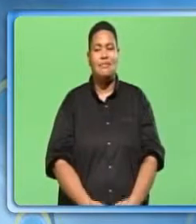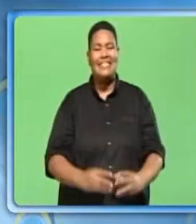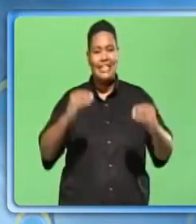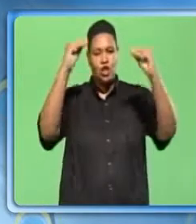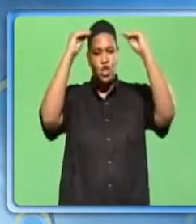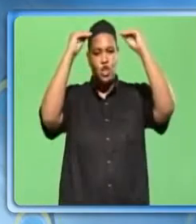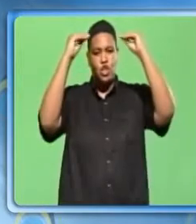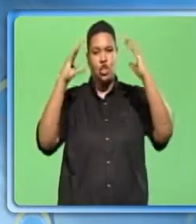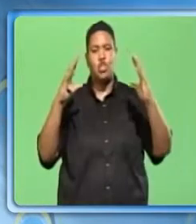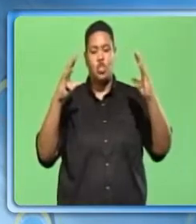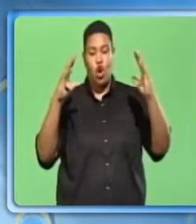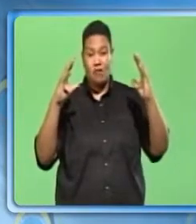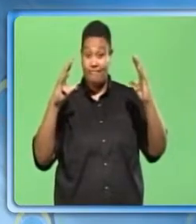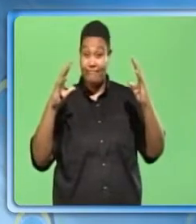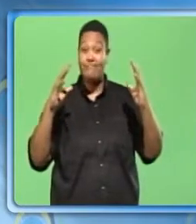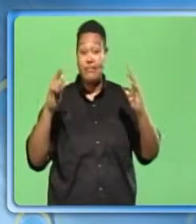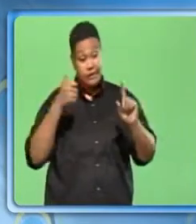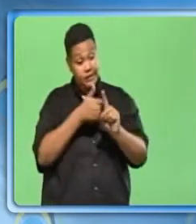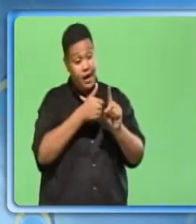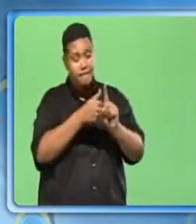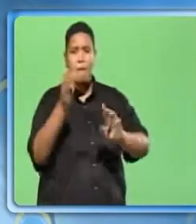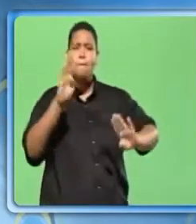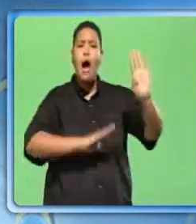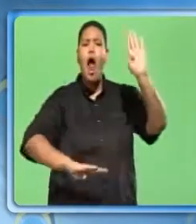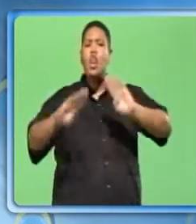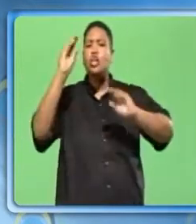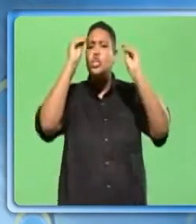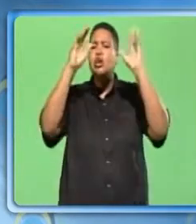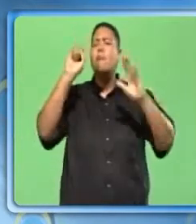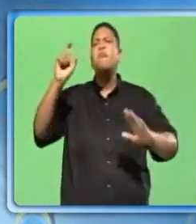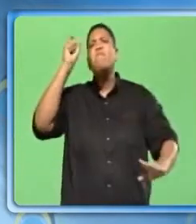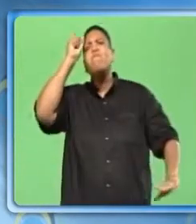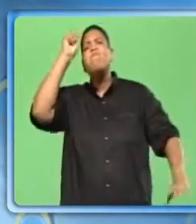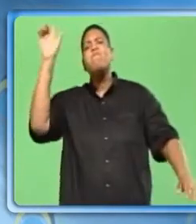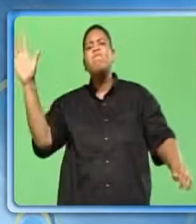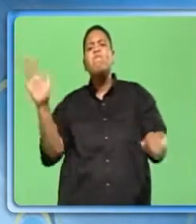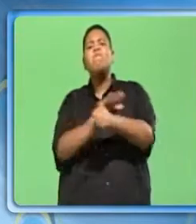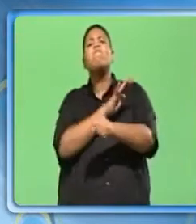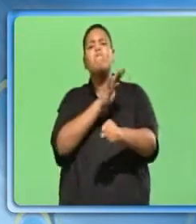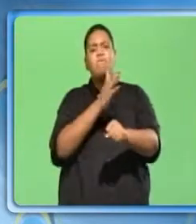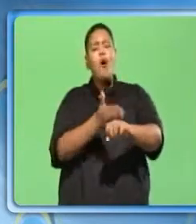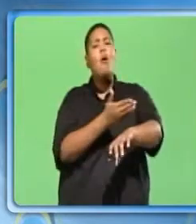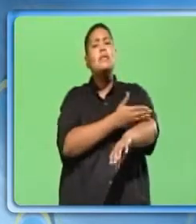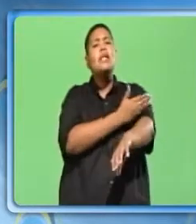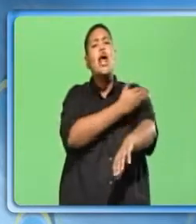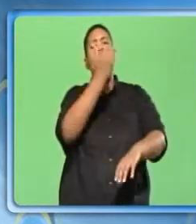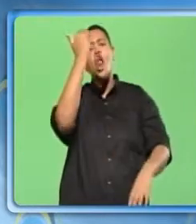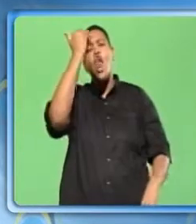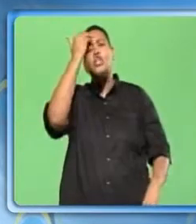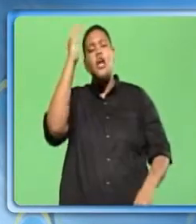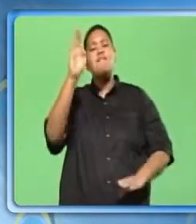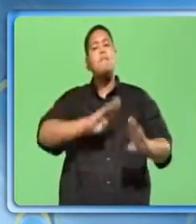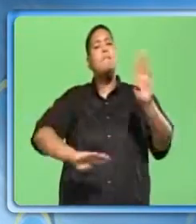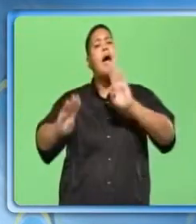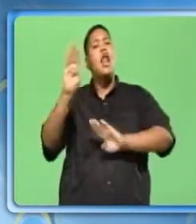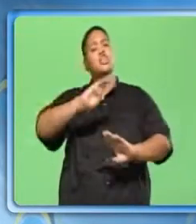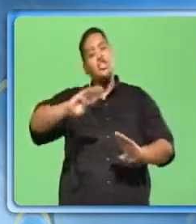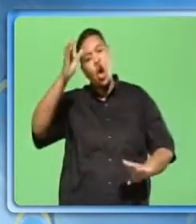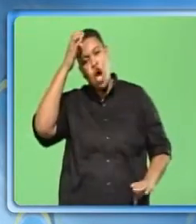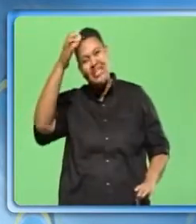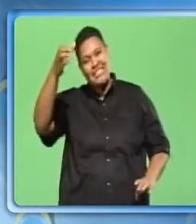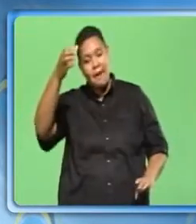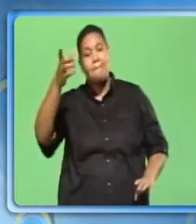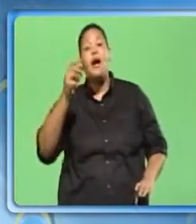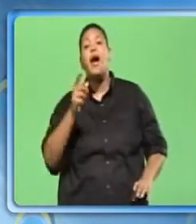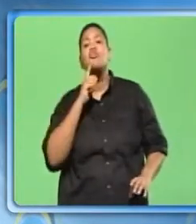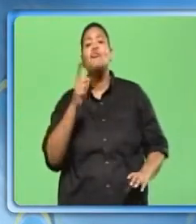Teacher. The biology teacher must have comprehensive and up-to-date knowledge of biological concepts